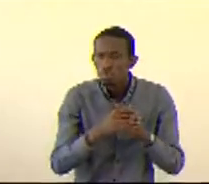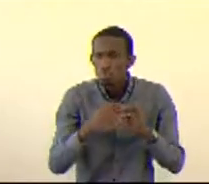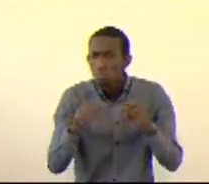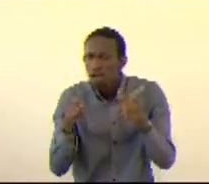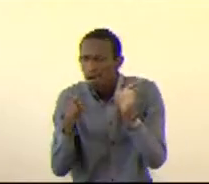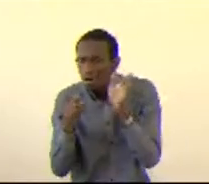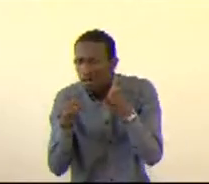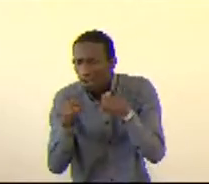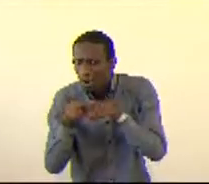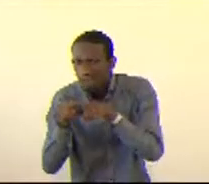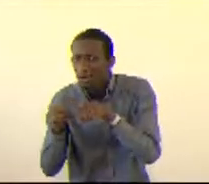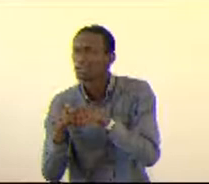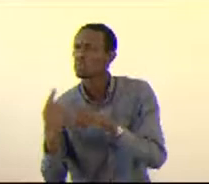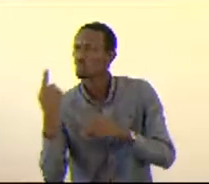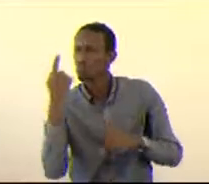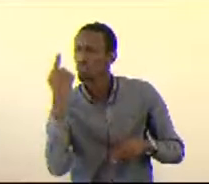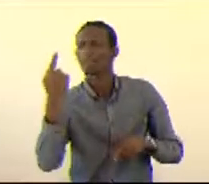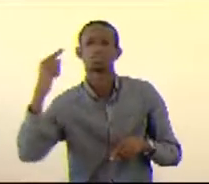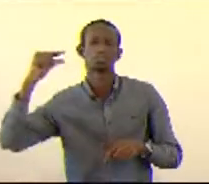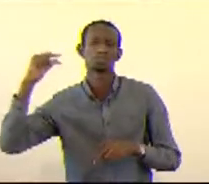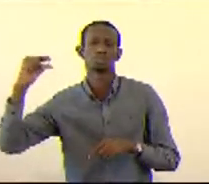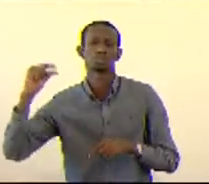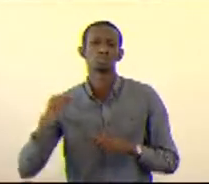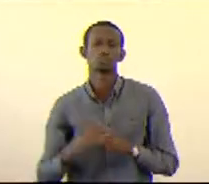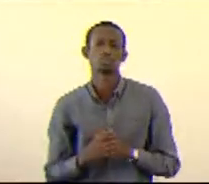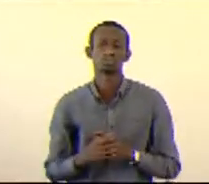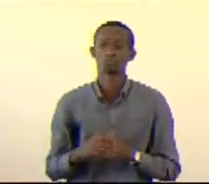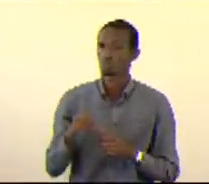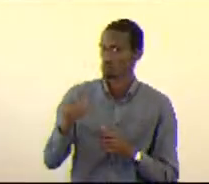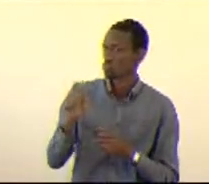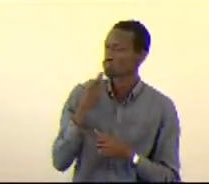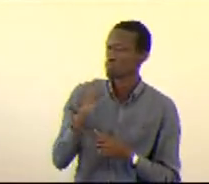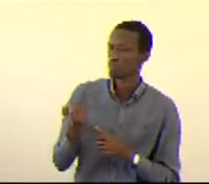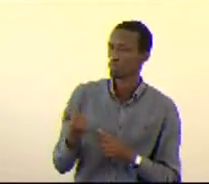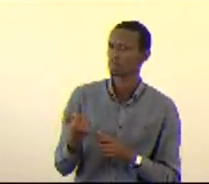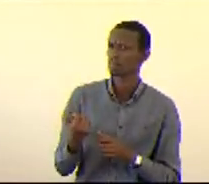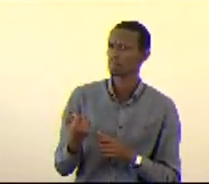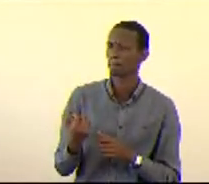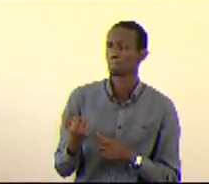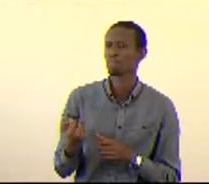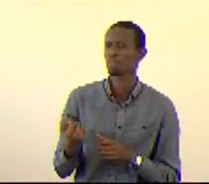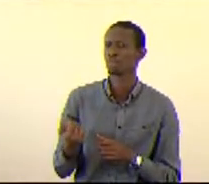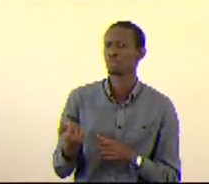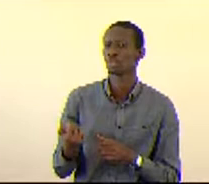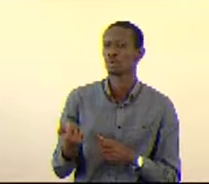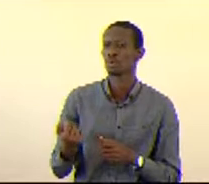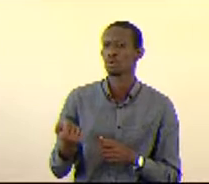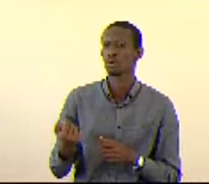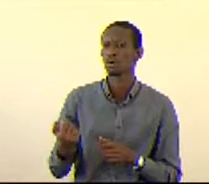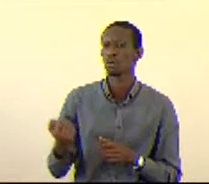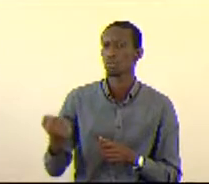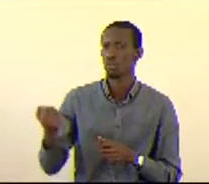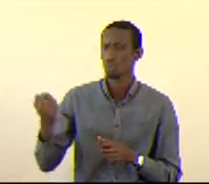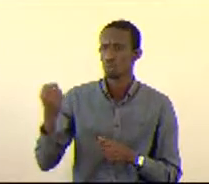require 330 joules to change 1 gram of water from a solid